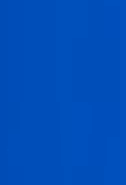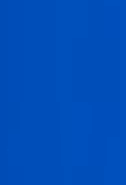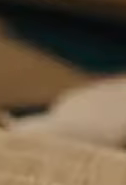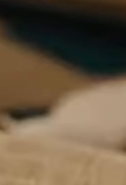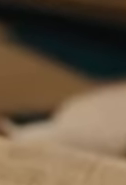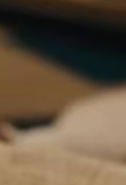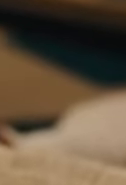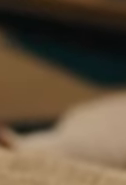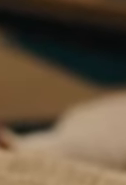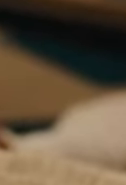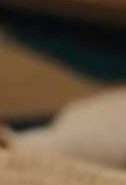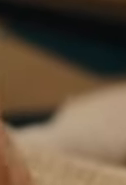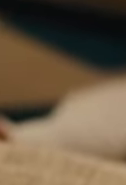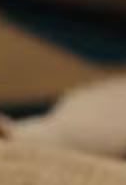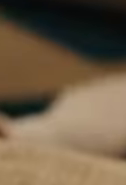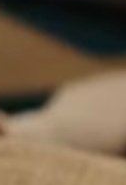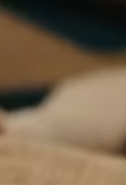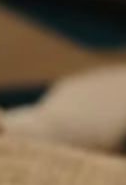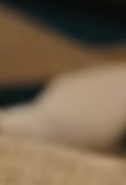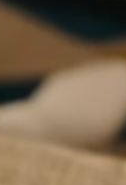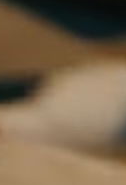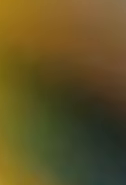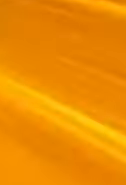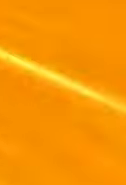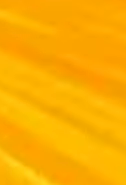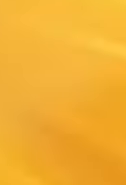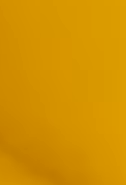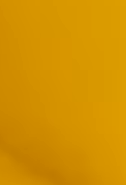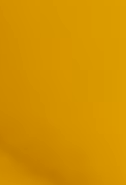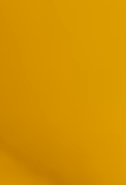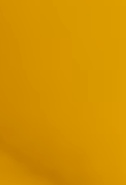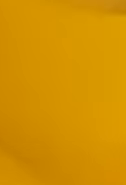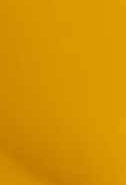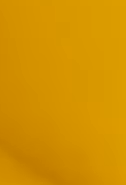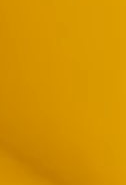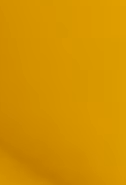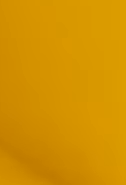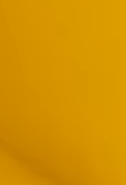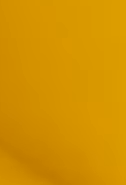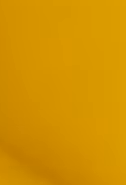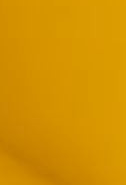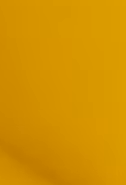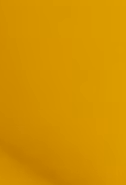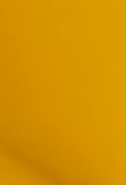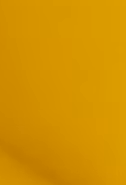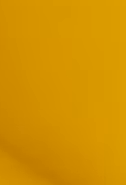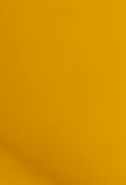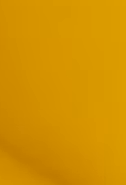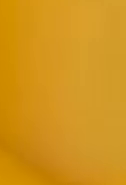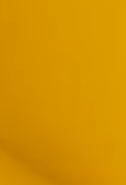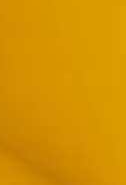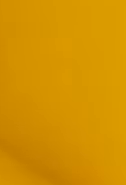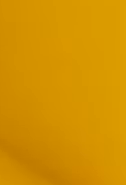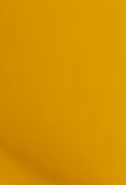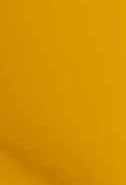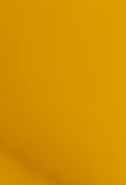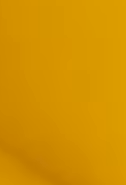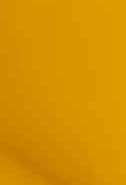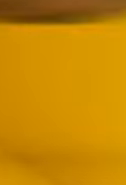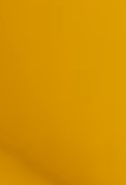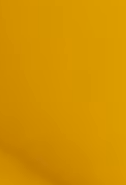possibility. With Glovo, unaweza order anything you want from your city. Fish choma, burgers, groceries, snacks, drinks, kitu yoyote from